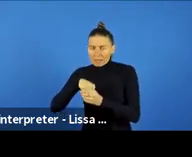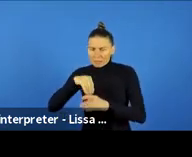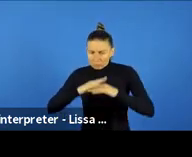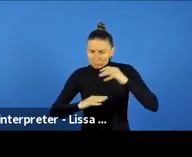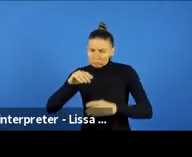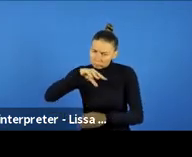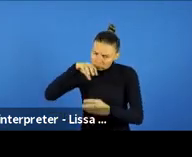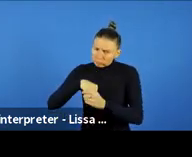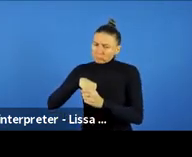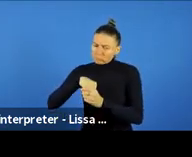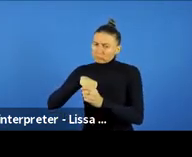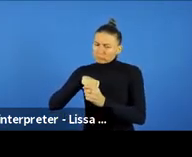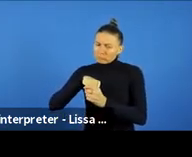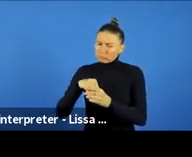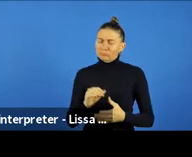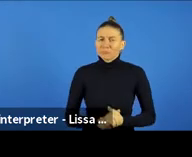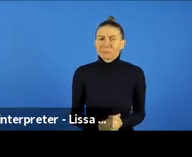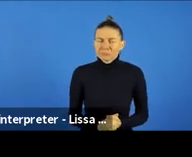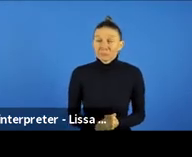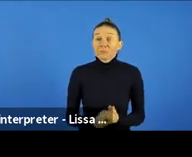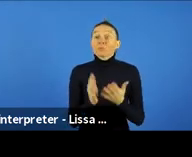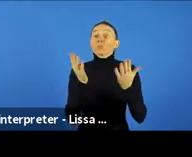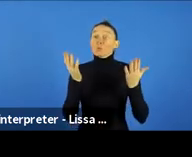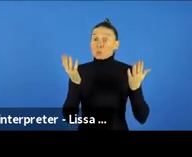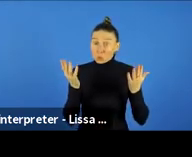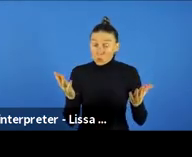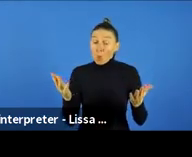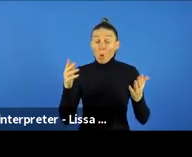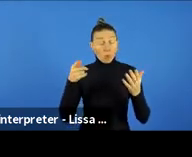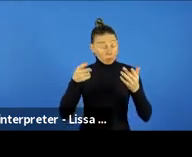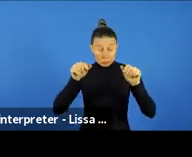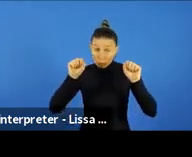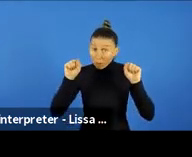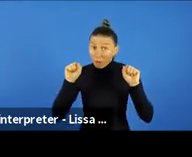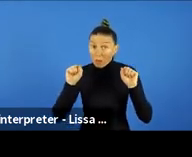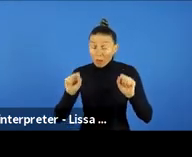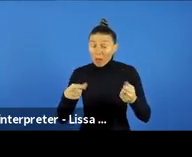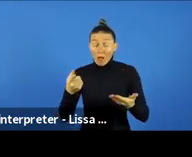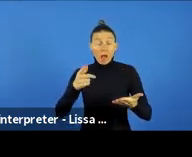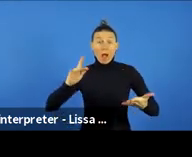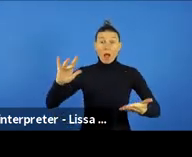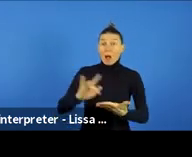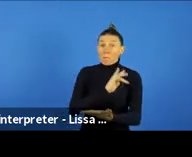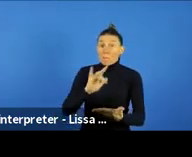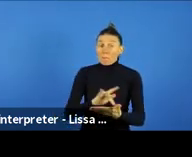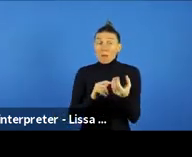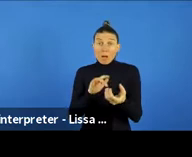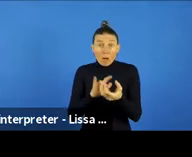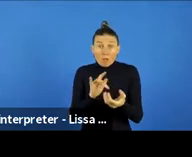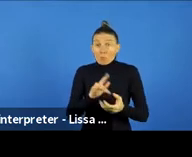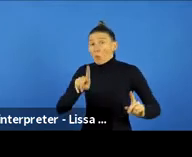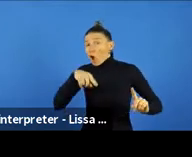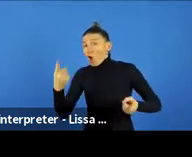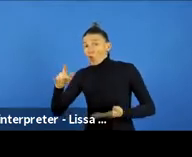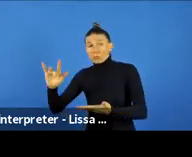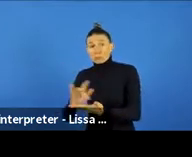That makes it possible that you can really control any iPad or iPhone or other tablet,